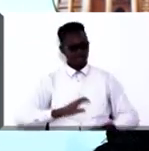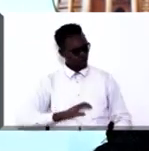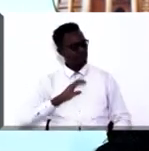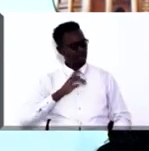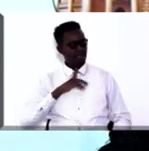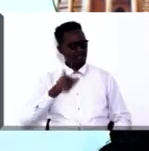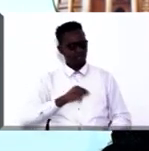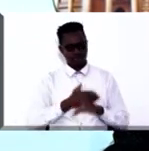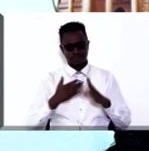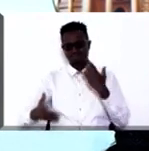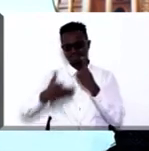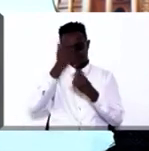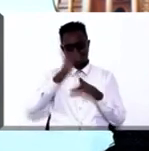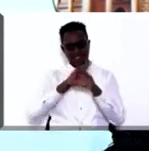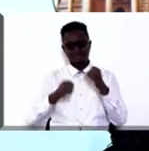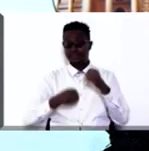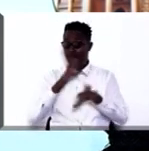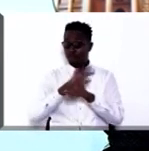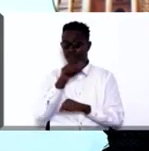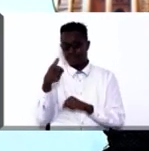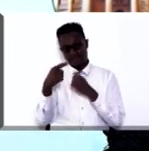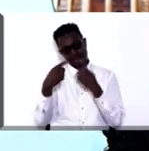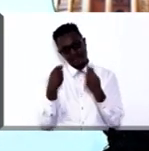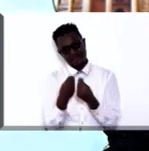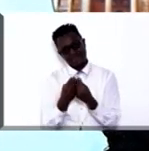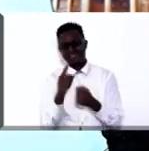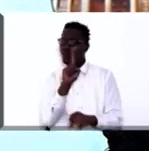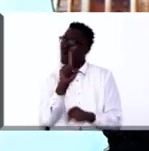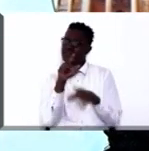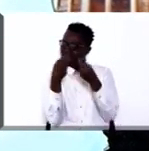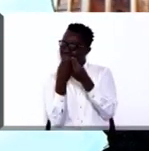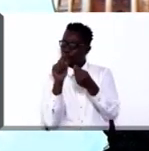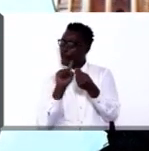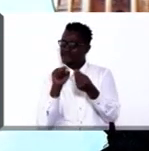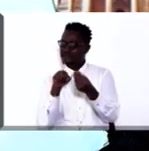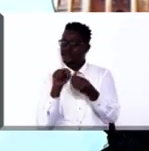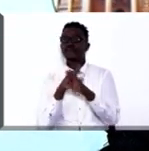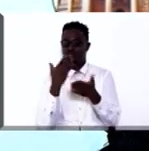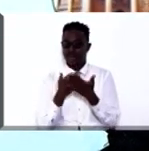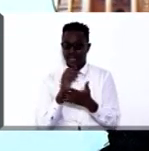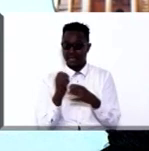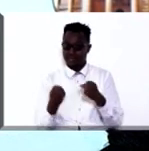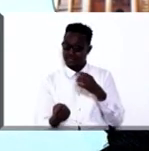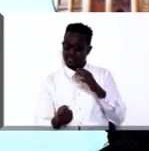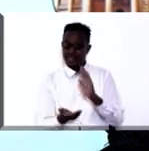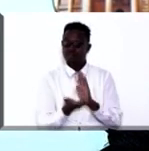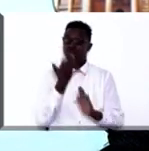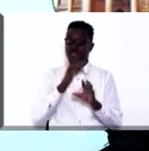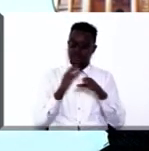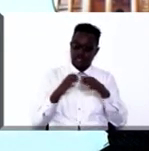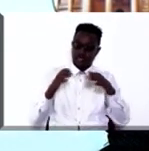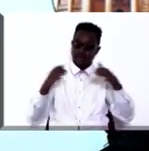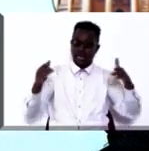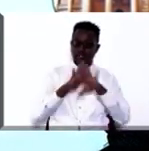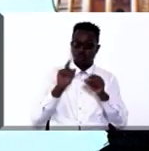can achieve certain things. And what are those things? We can increase this decade the size of the